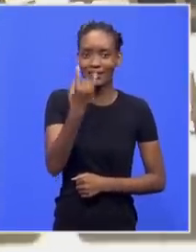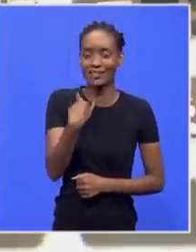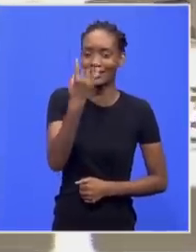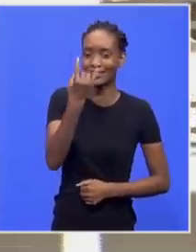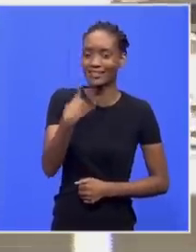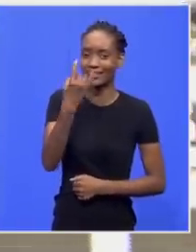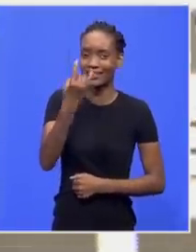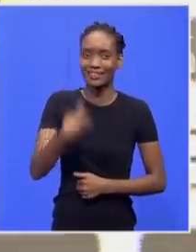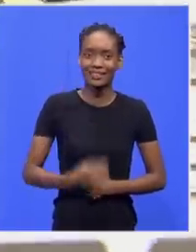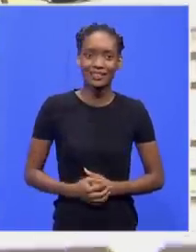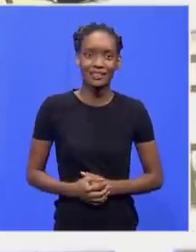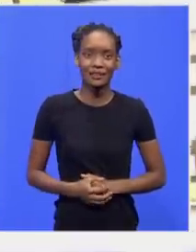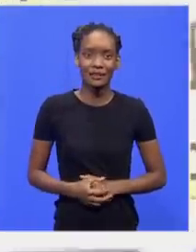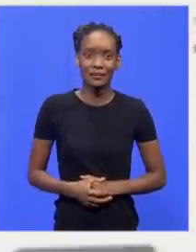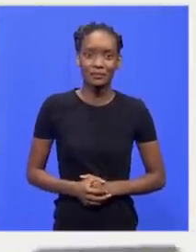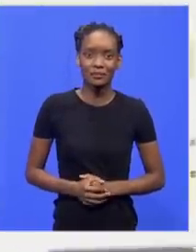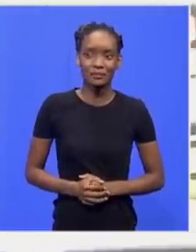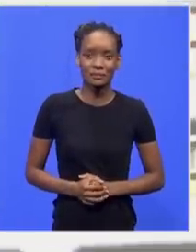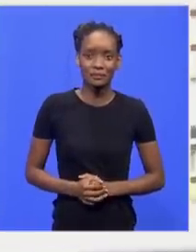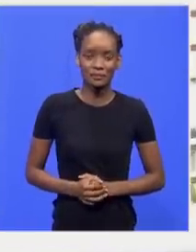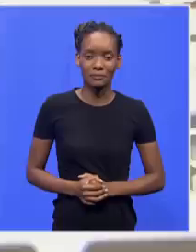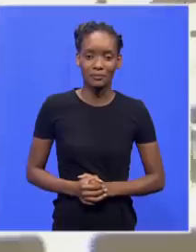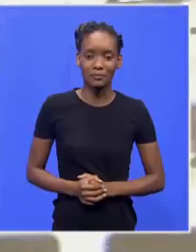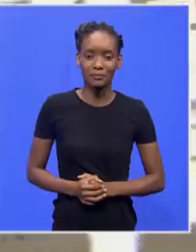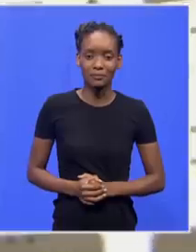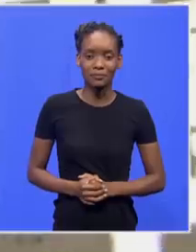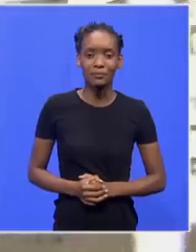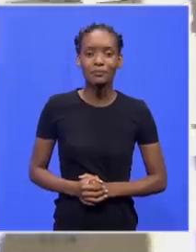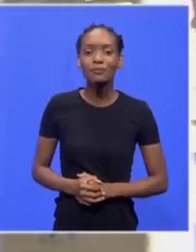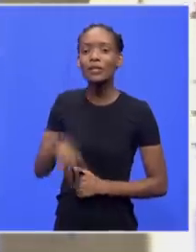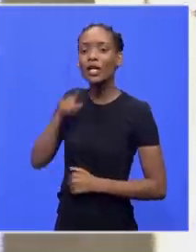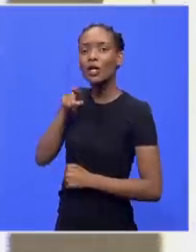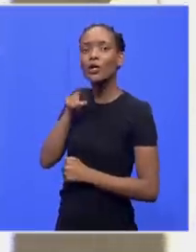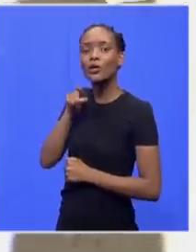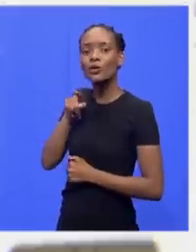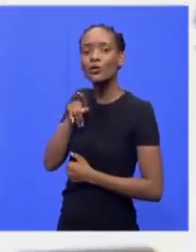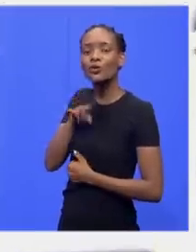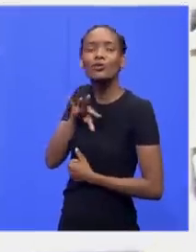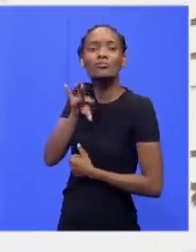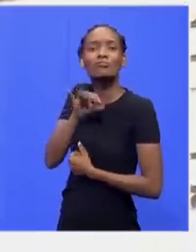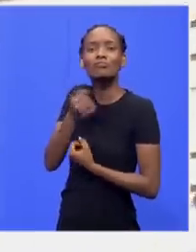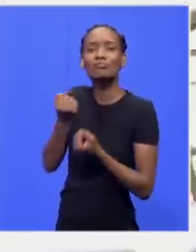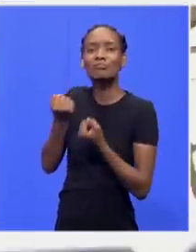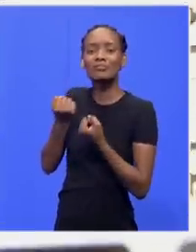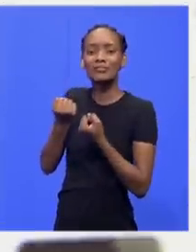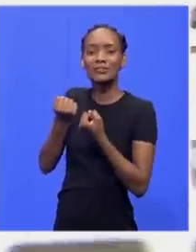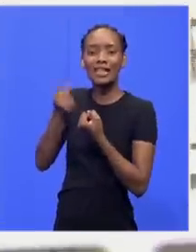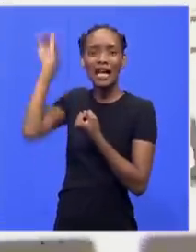I don't have the place. Why are you in this van? Yeah,